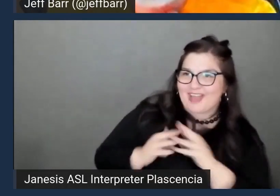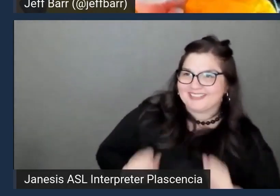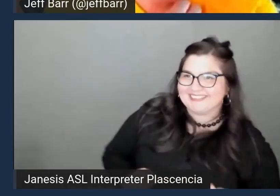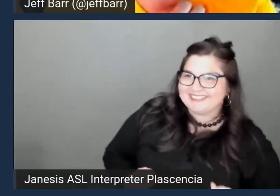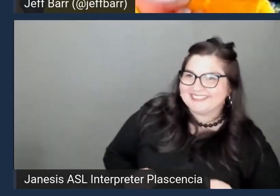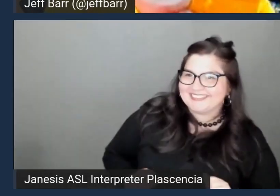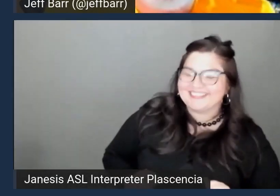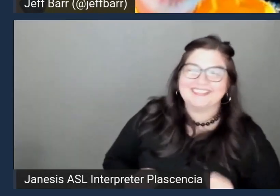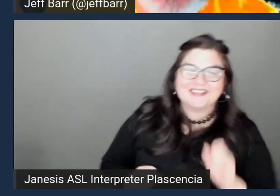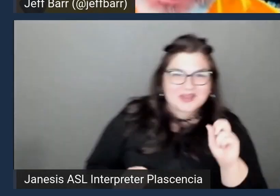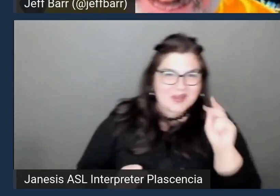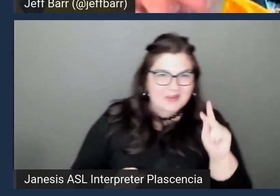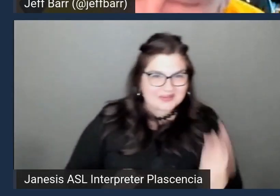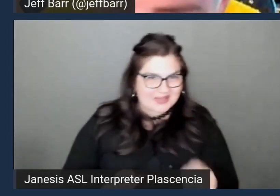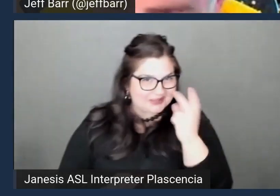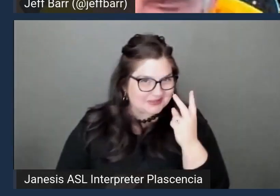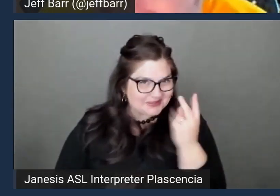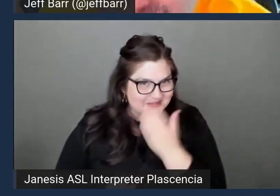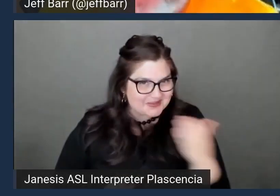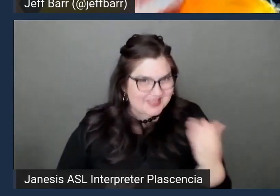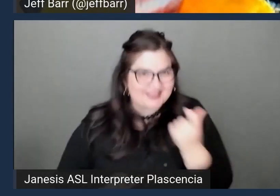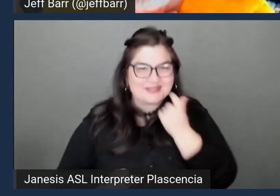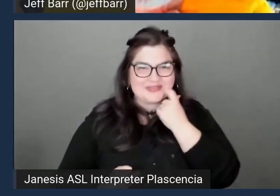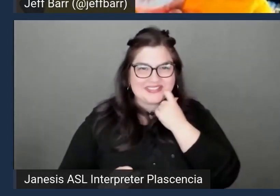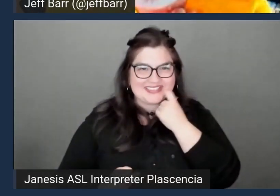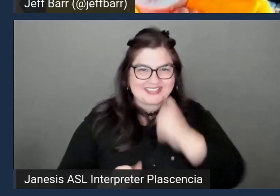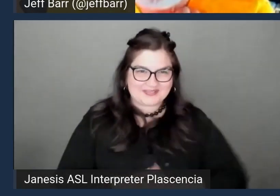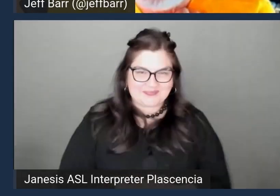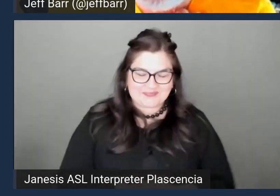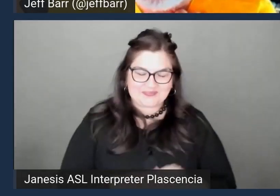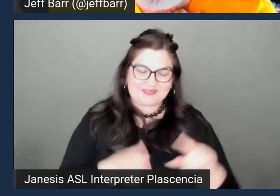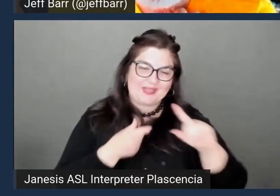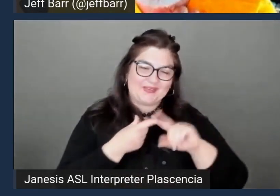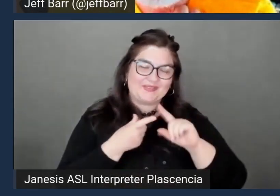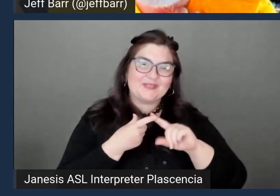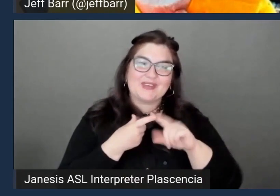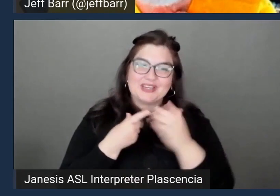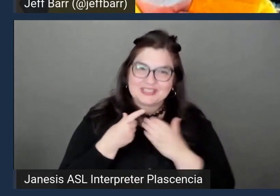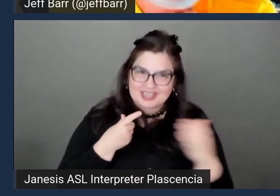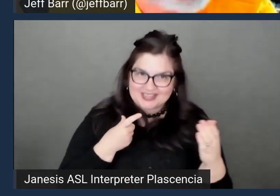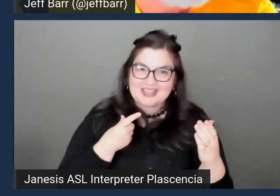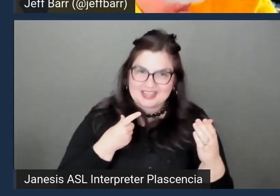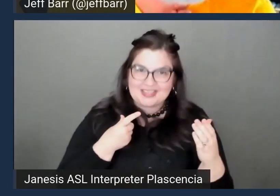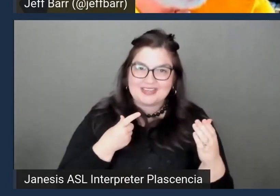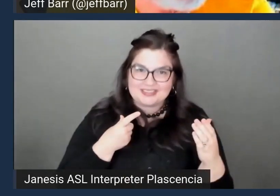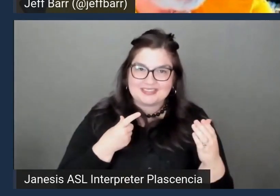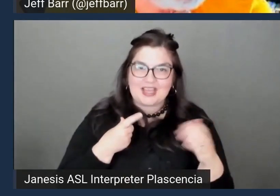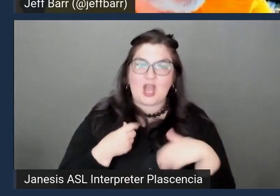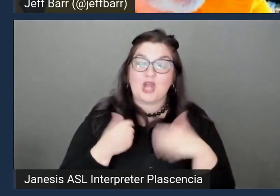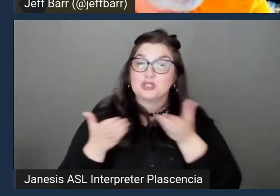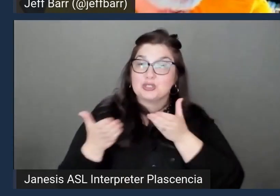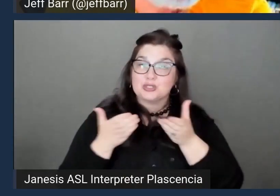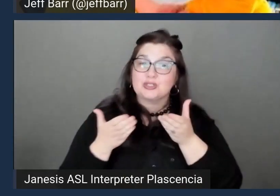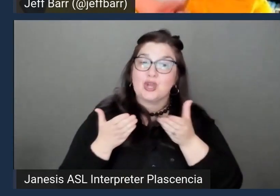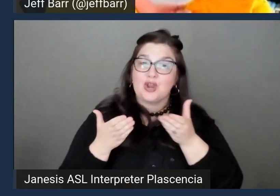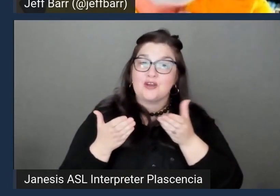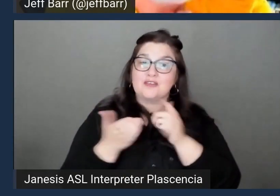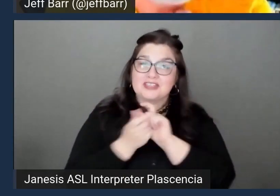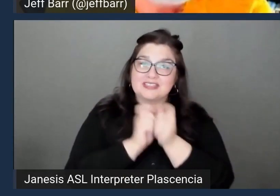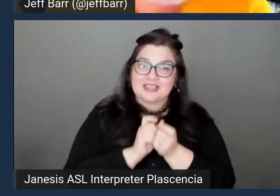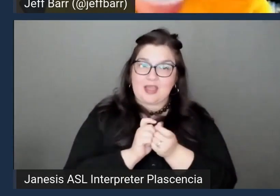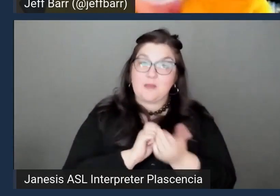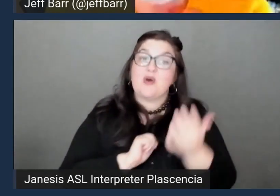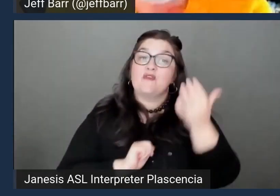So we did two things actually recently. The first thing is that we renamed our managed service. It used to be called the